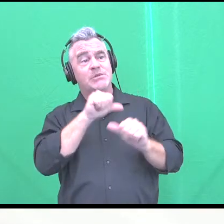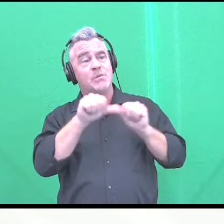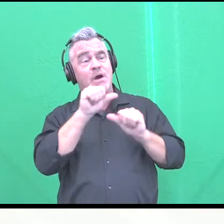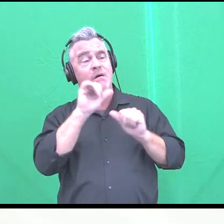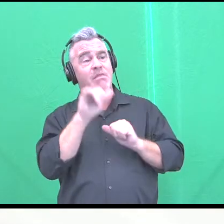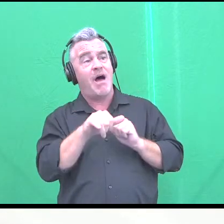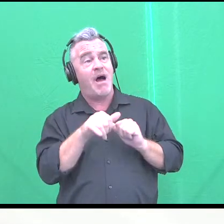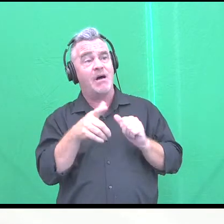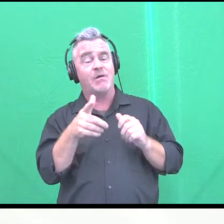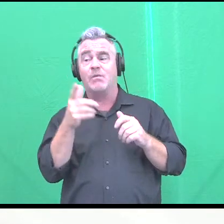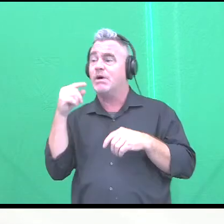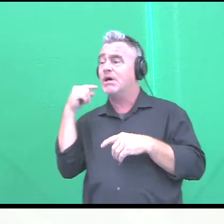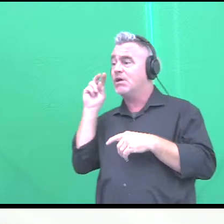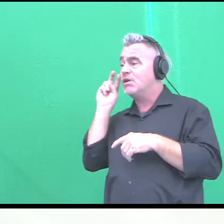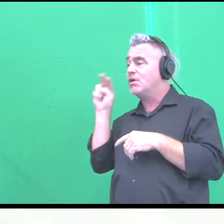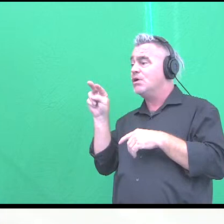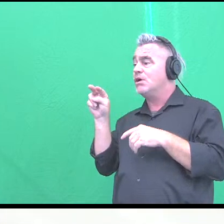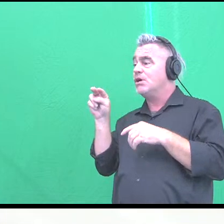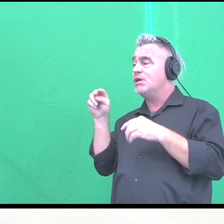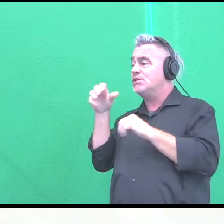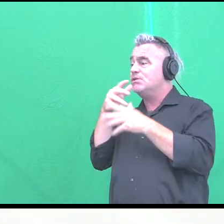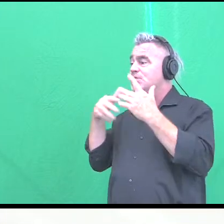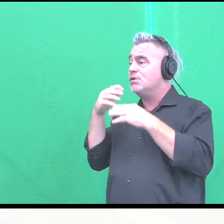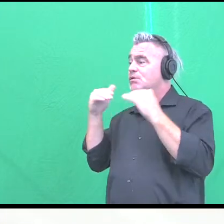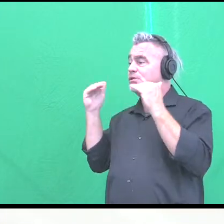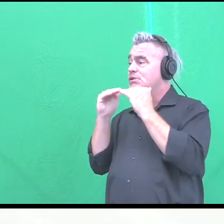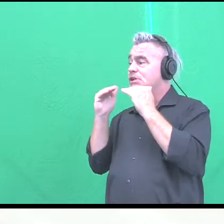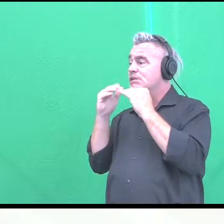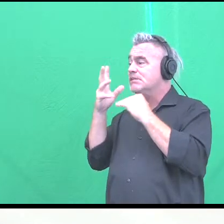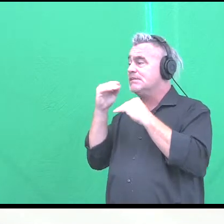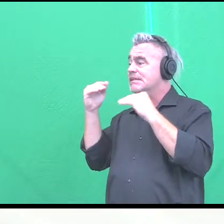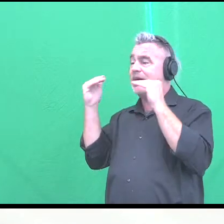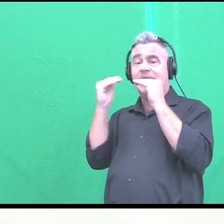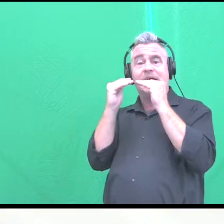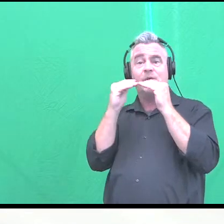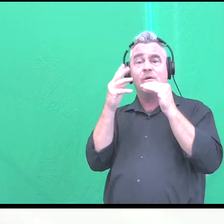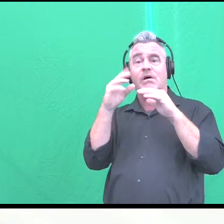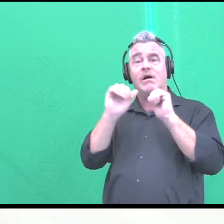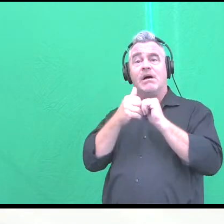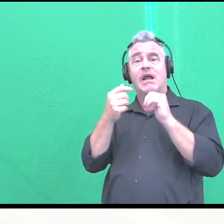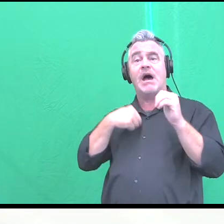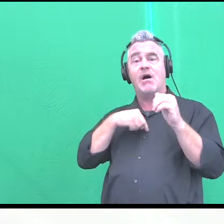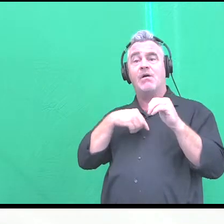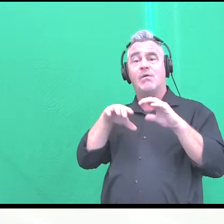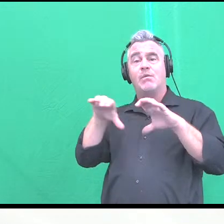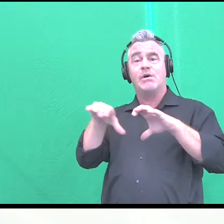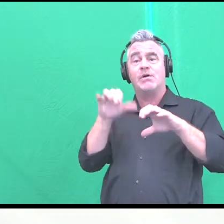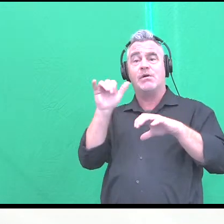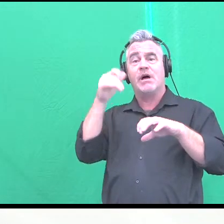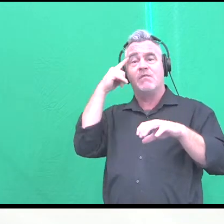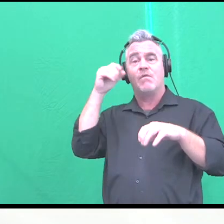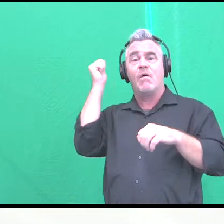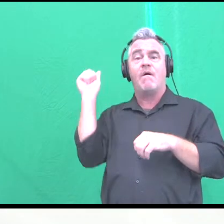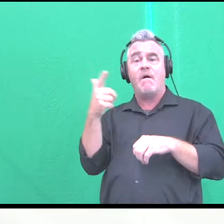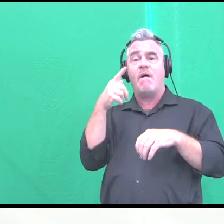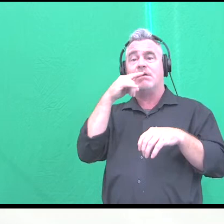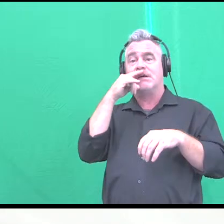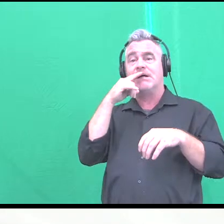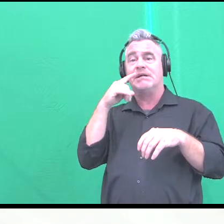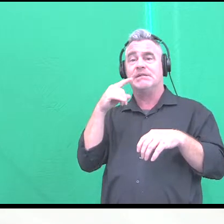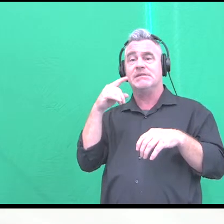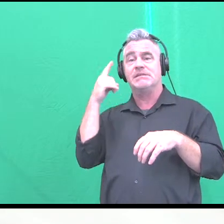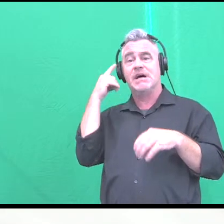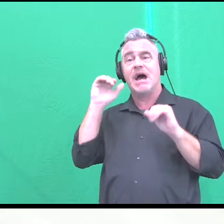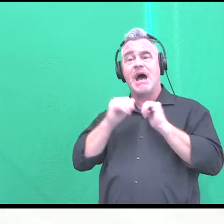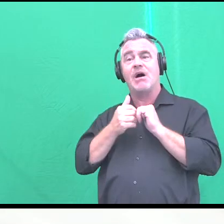social justice and inequity and equity, and how do we do those things for all of our kids? How do we provide those for all